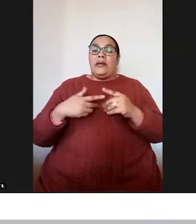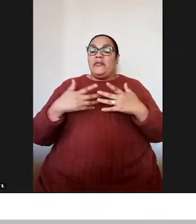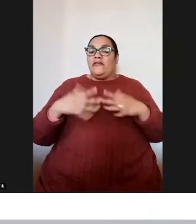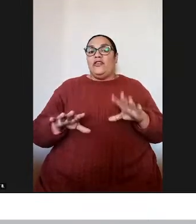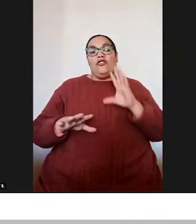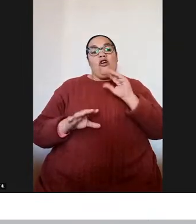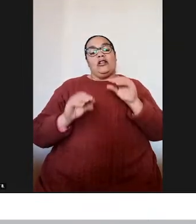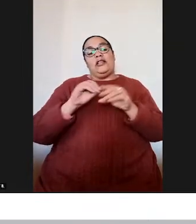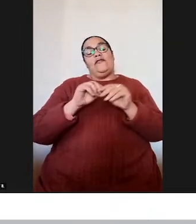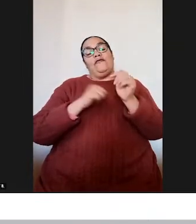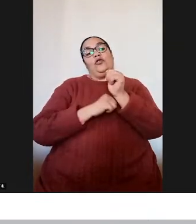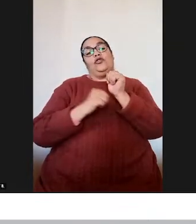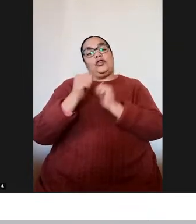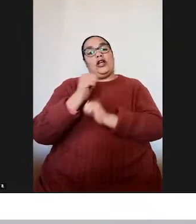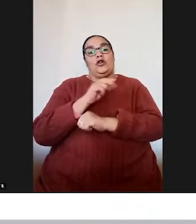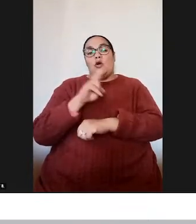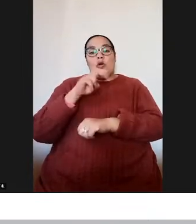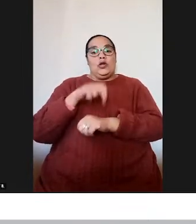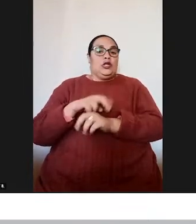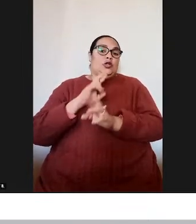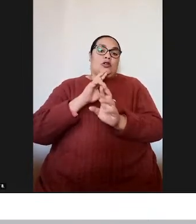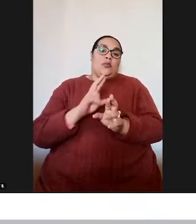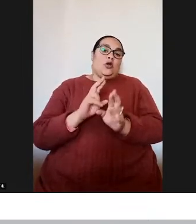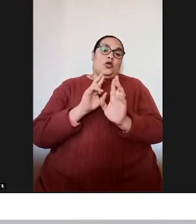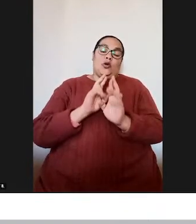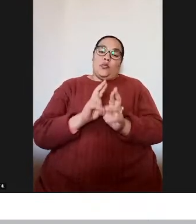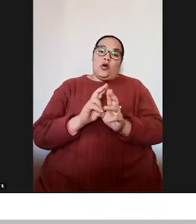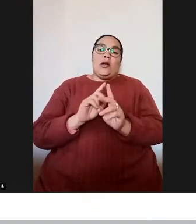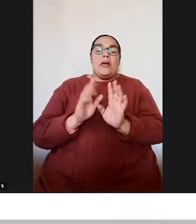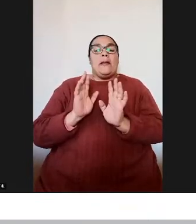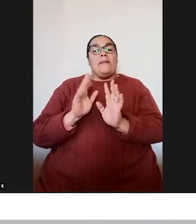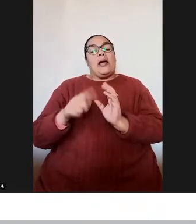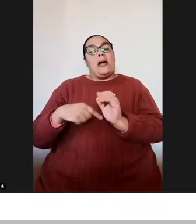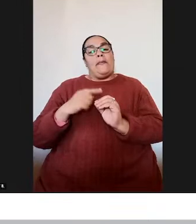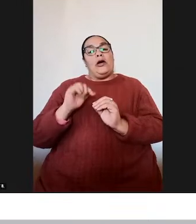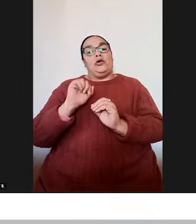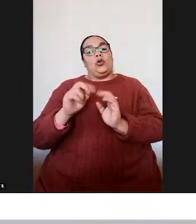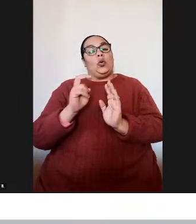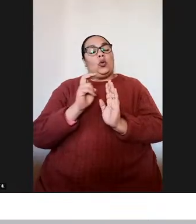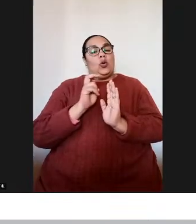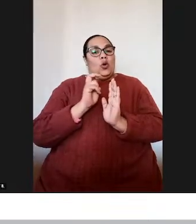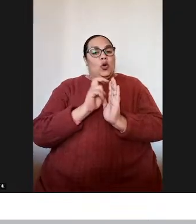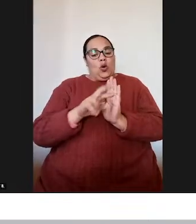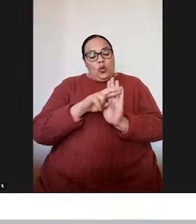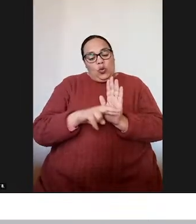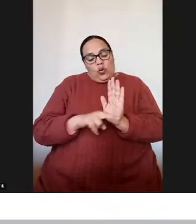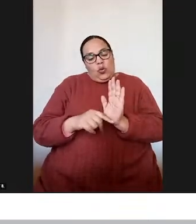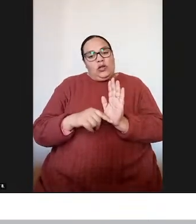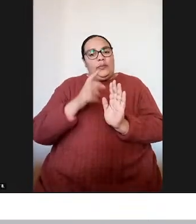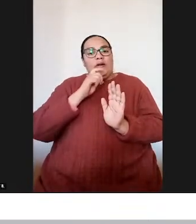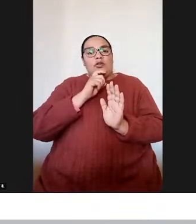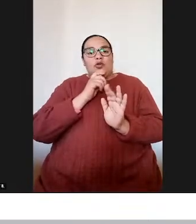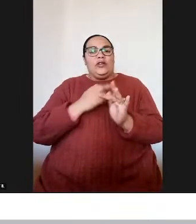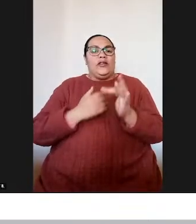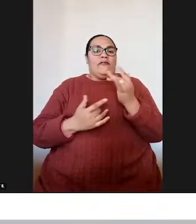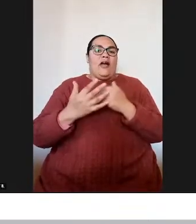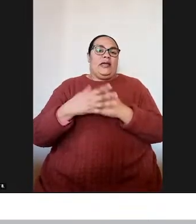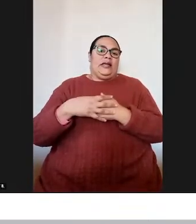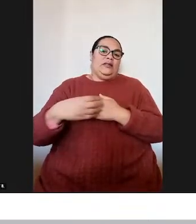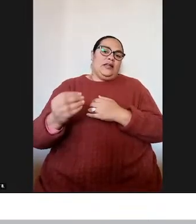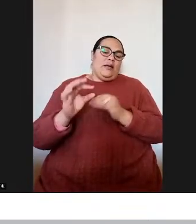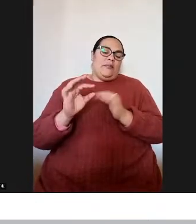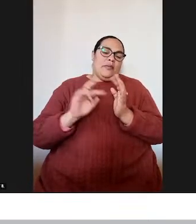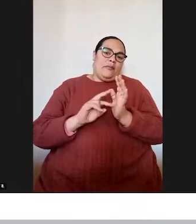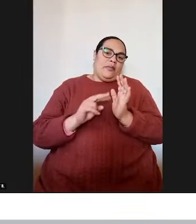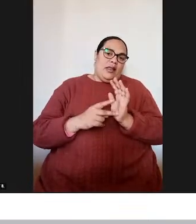infrastructure, you don't have to respond on a report, but just in terms of the regulation, in terms of using fire escapes,